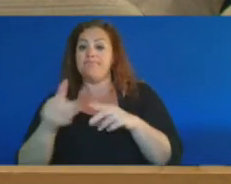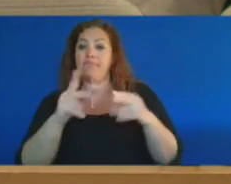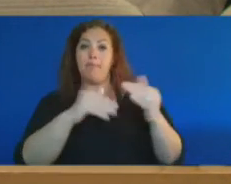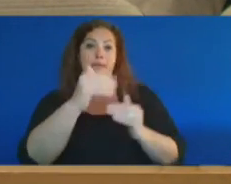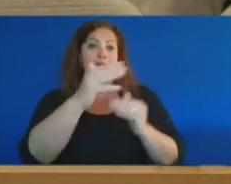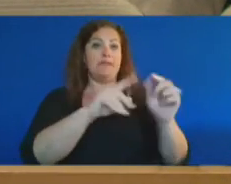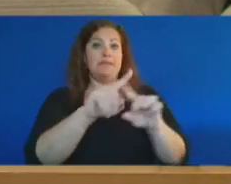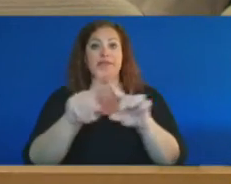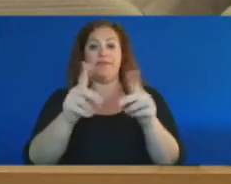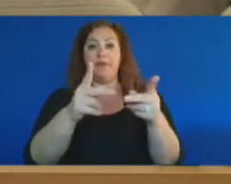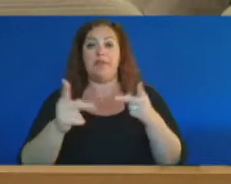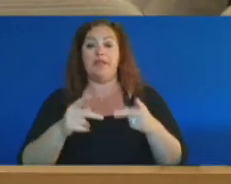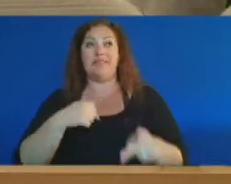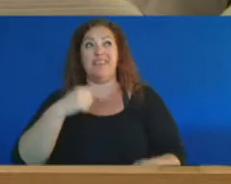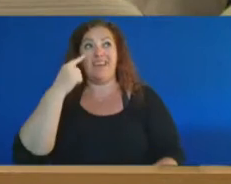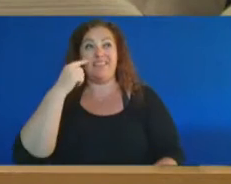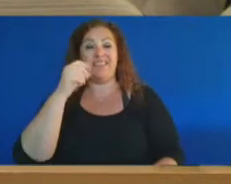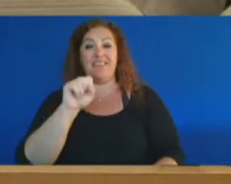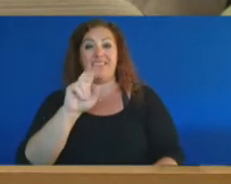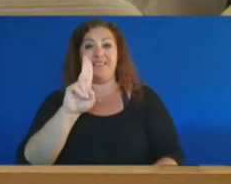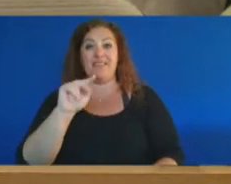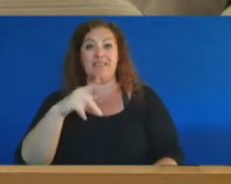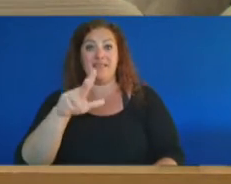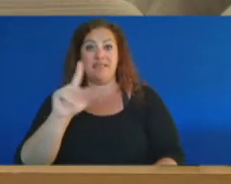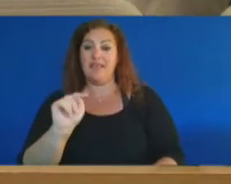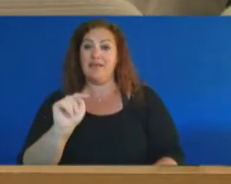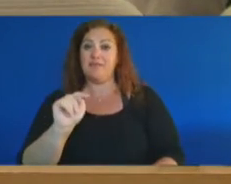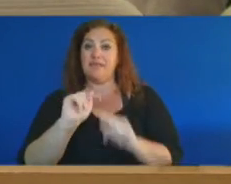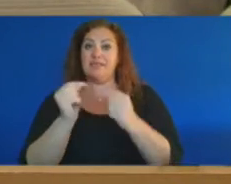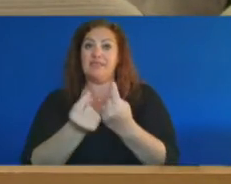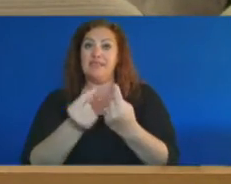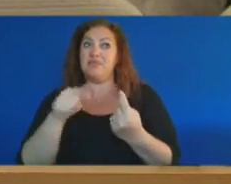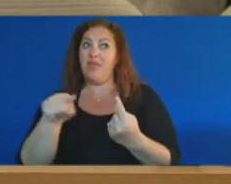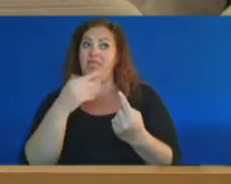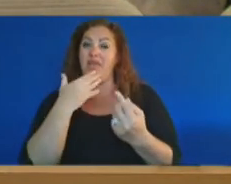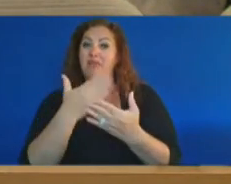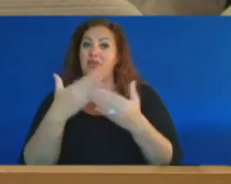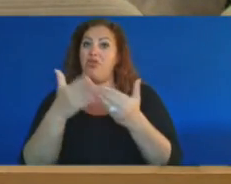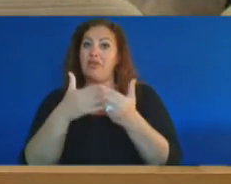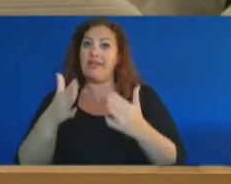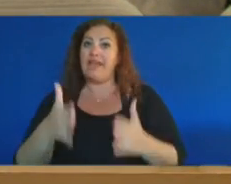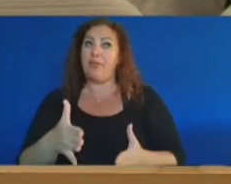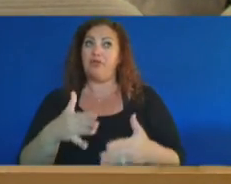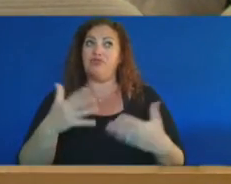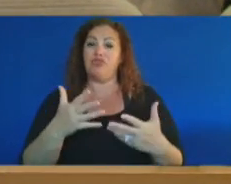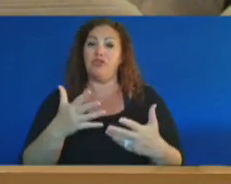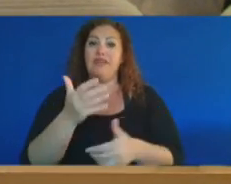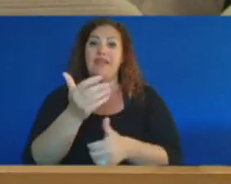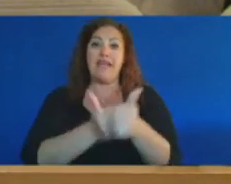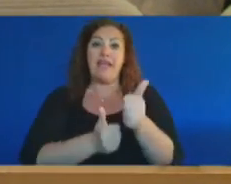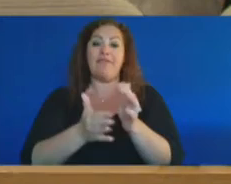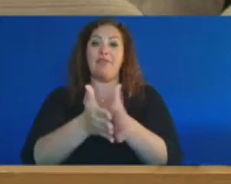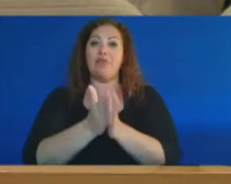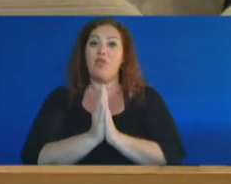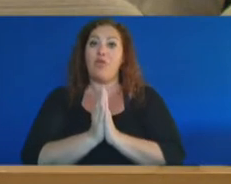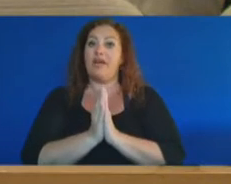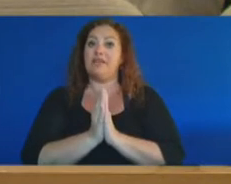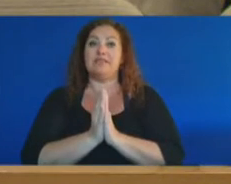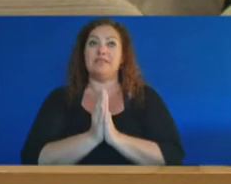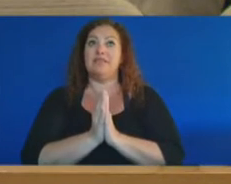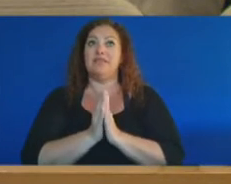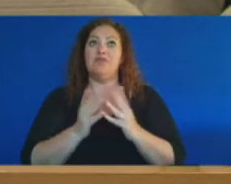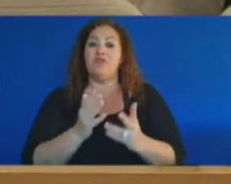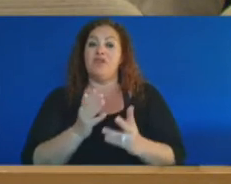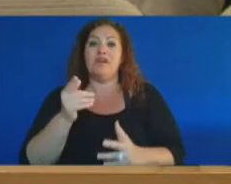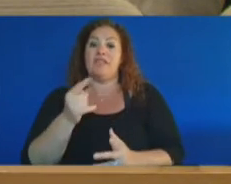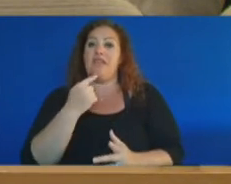the sun cap team is it has been a good neighbor essentially uh removing every request uh to go beyond the ordinance or